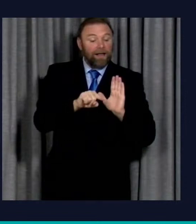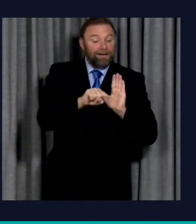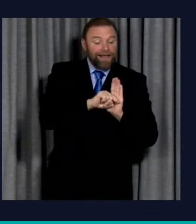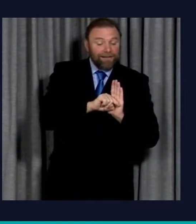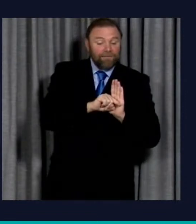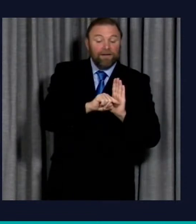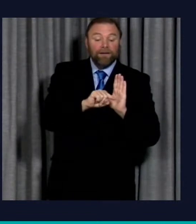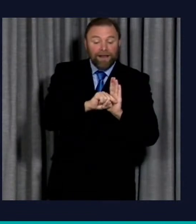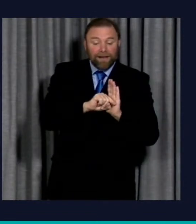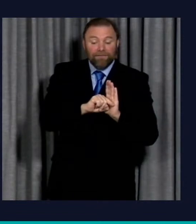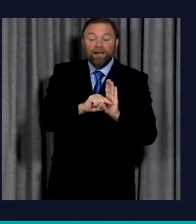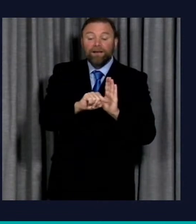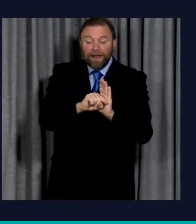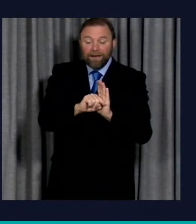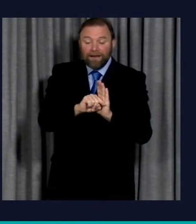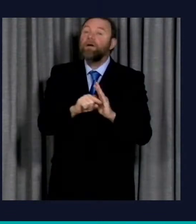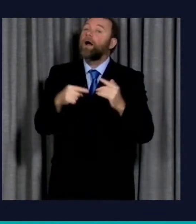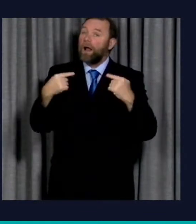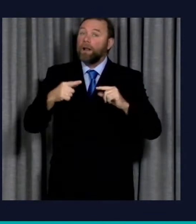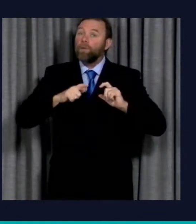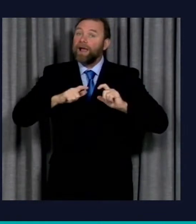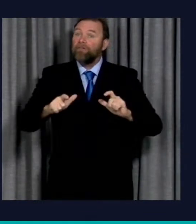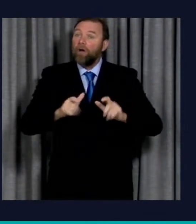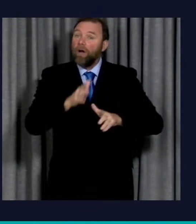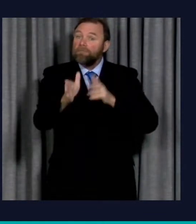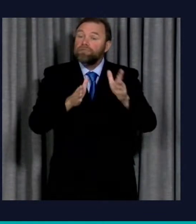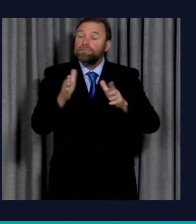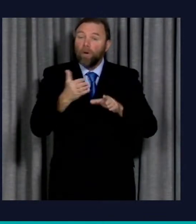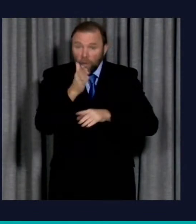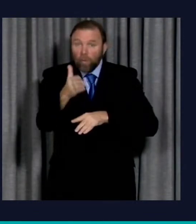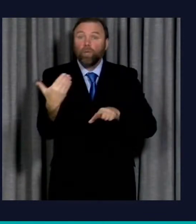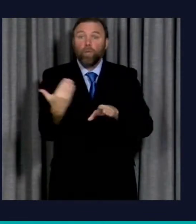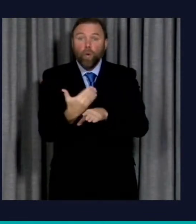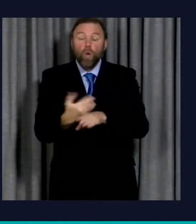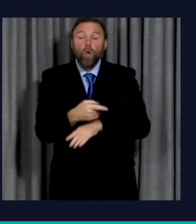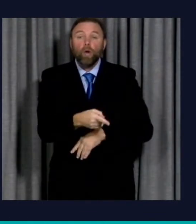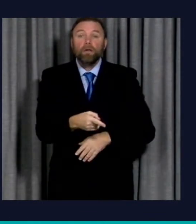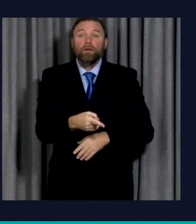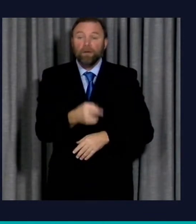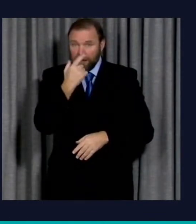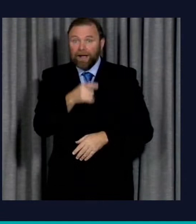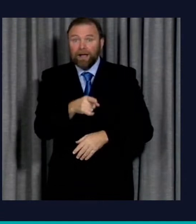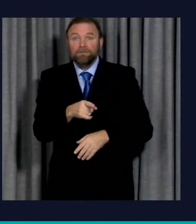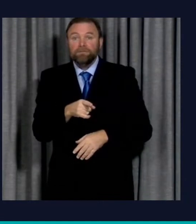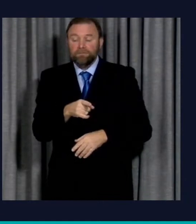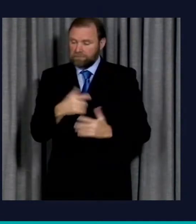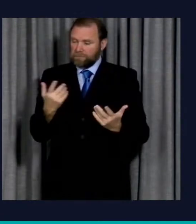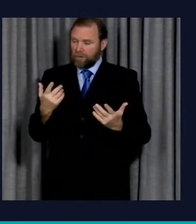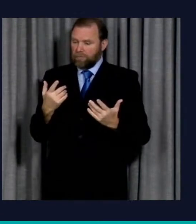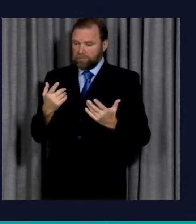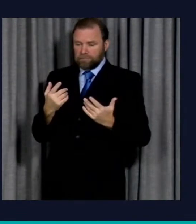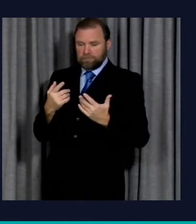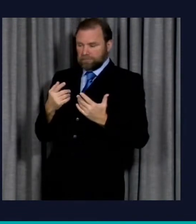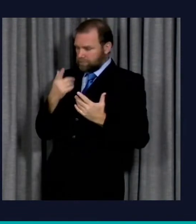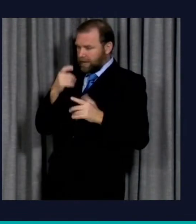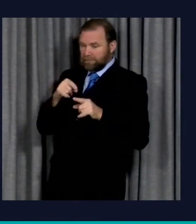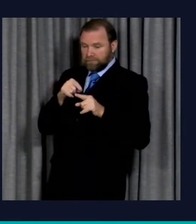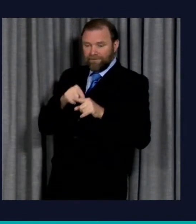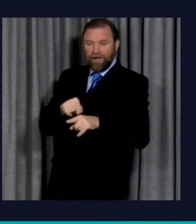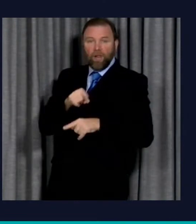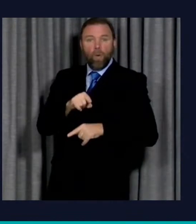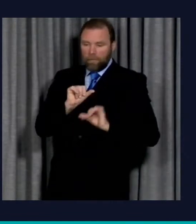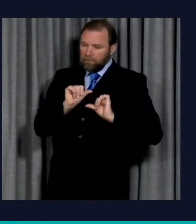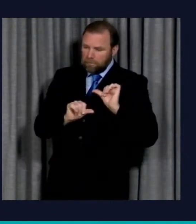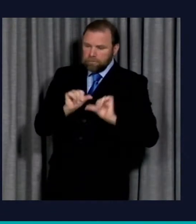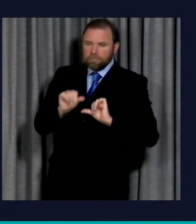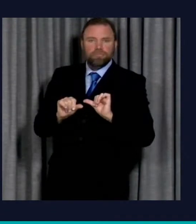lateral flow tests will be able to continue to go to work as normal while following all those other steps that help